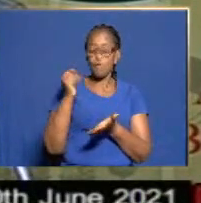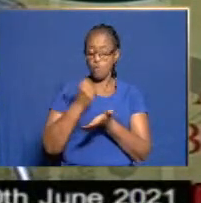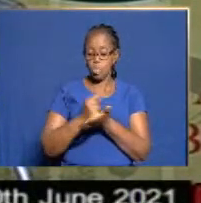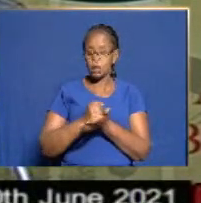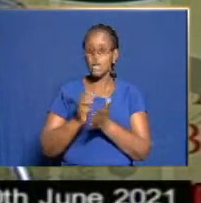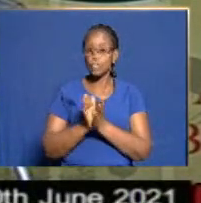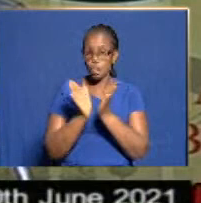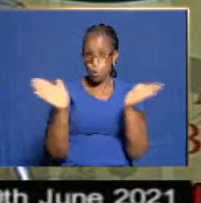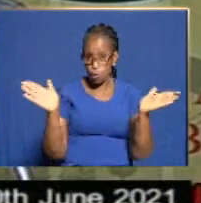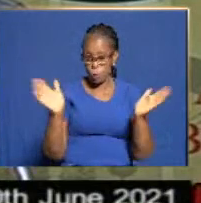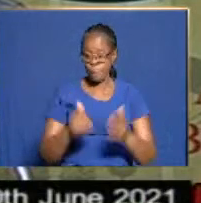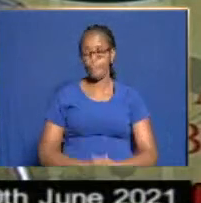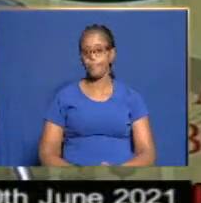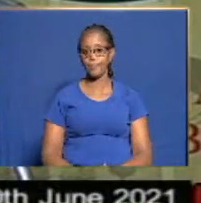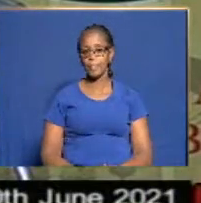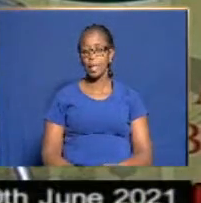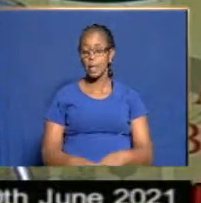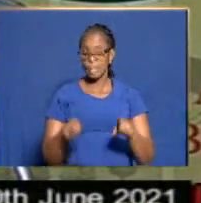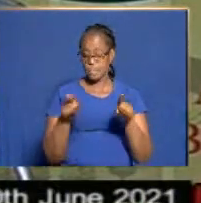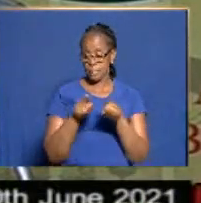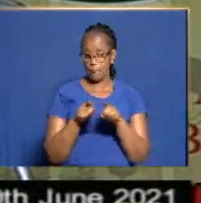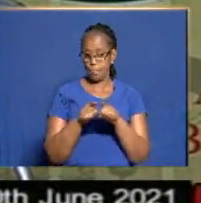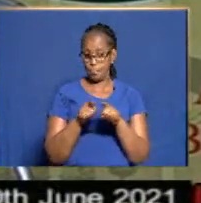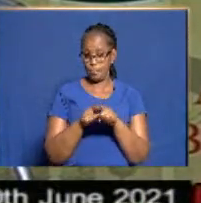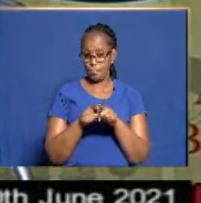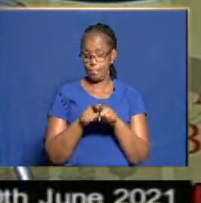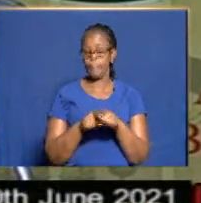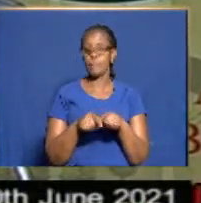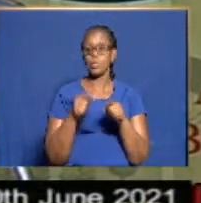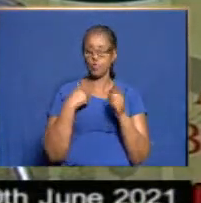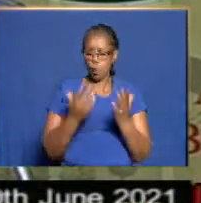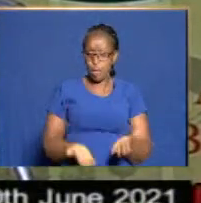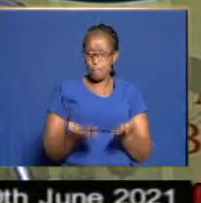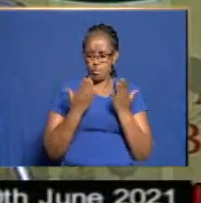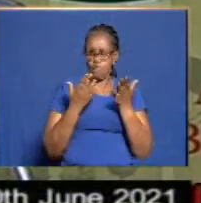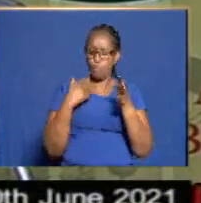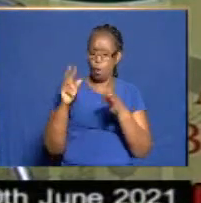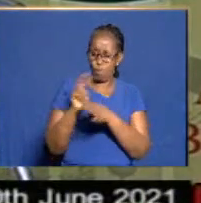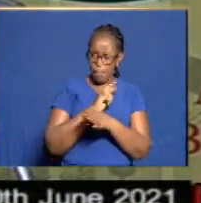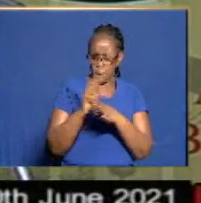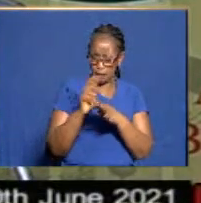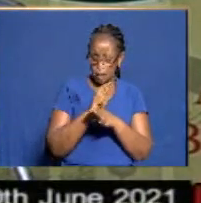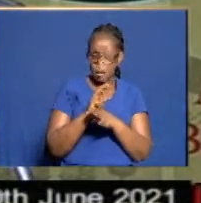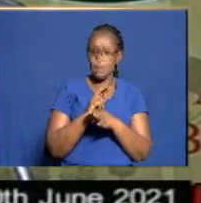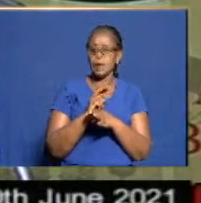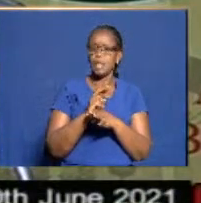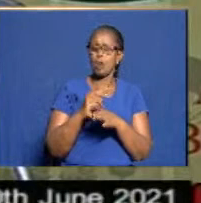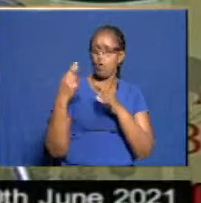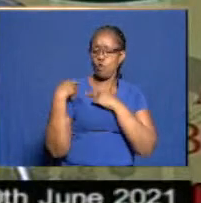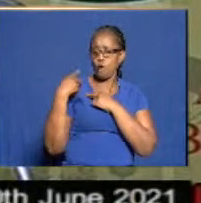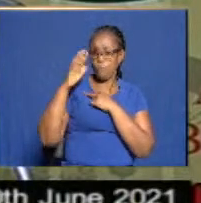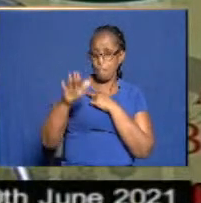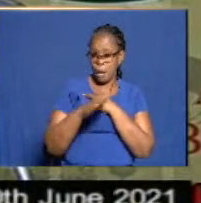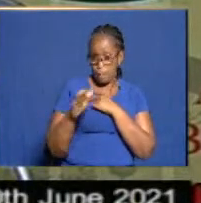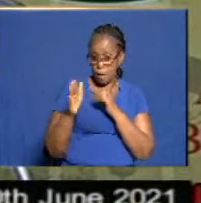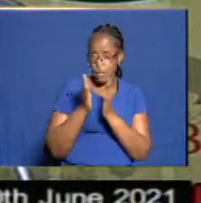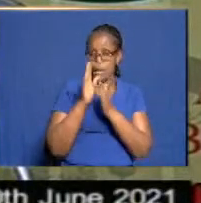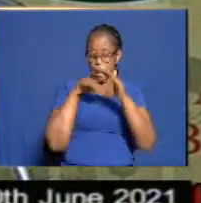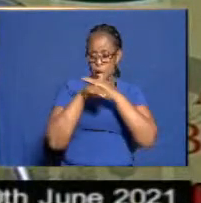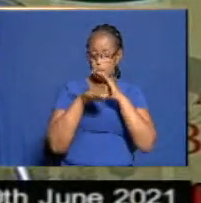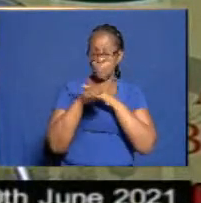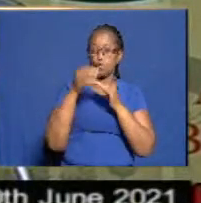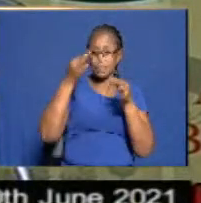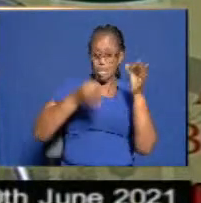General. Additionally, Mr. Speaker, to enhance the oversight and legislative role of Parliament and access to justice,